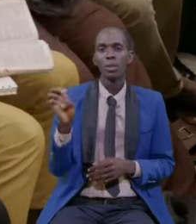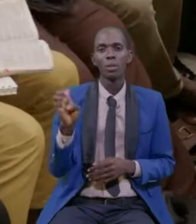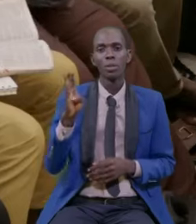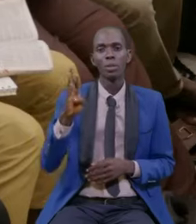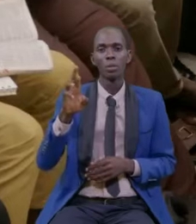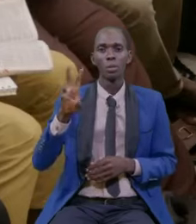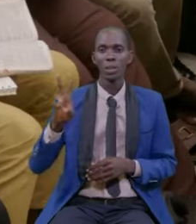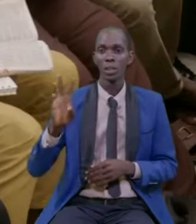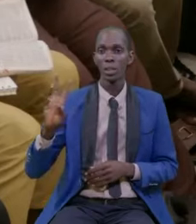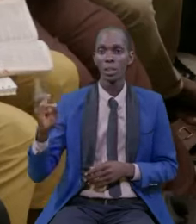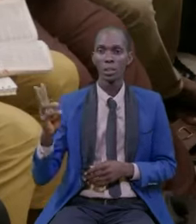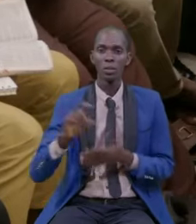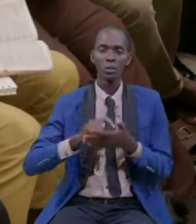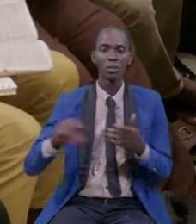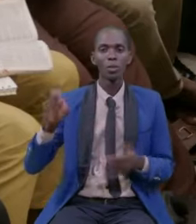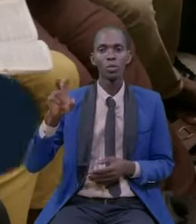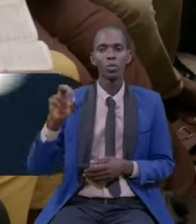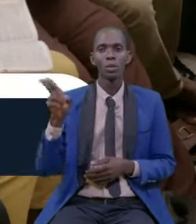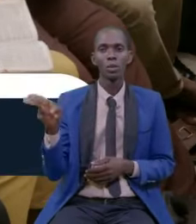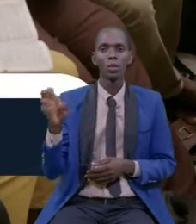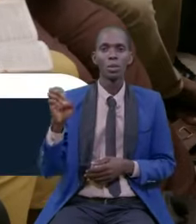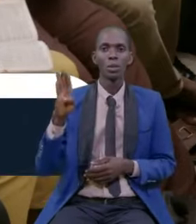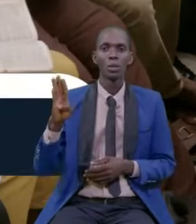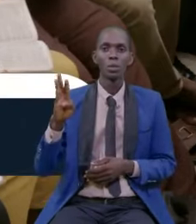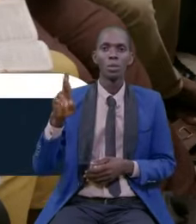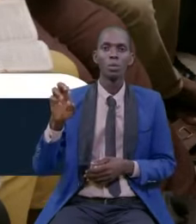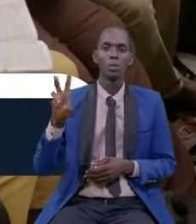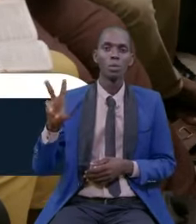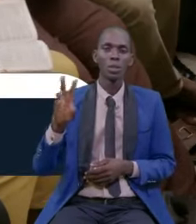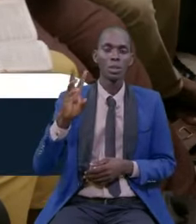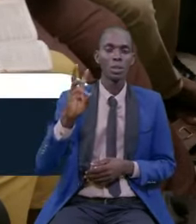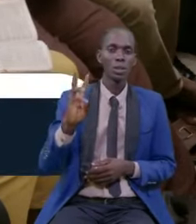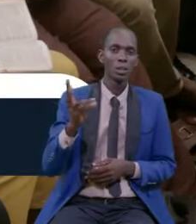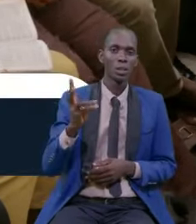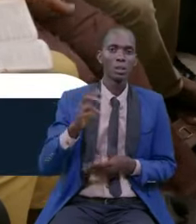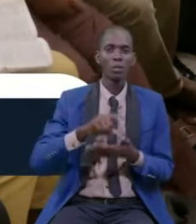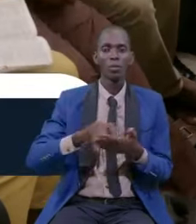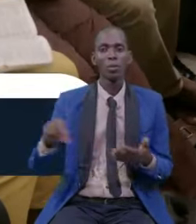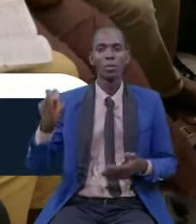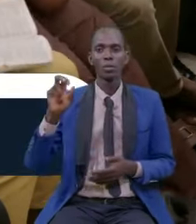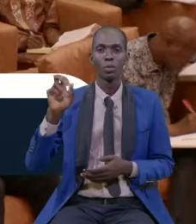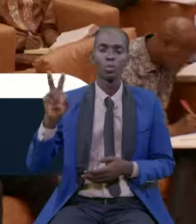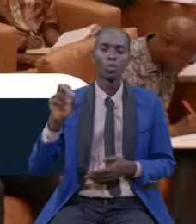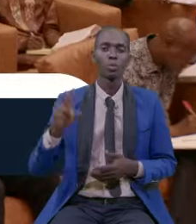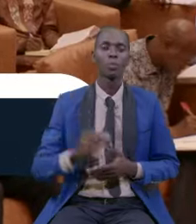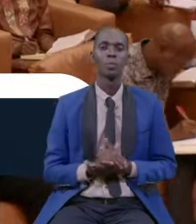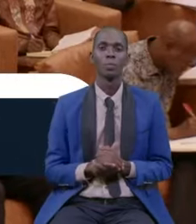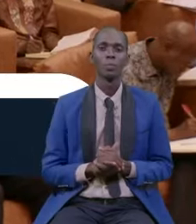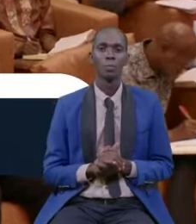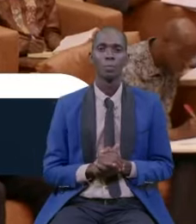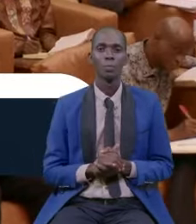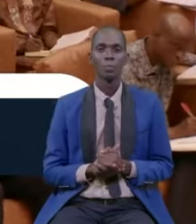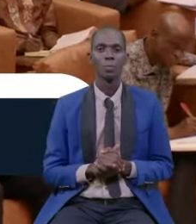from vers vers 12 Hebrews chapter 6 we're reading from verse